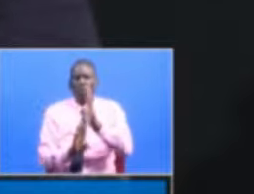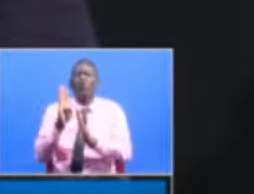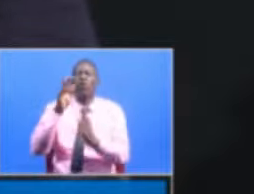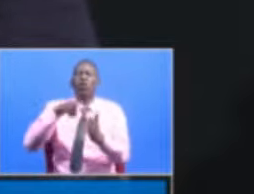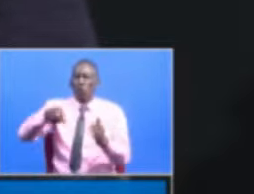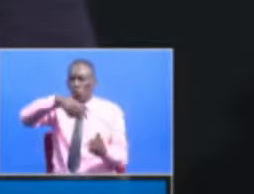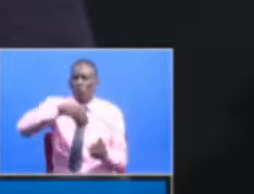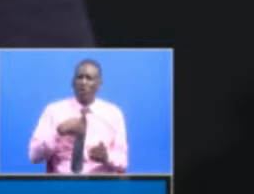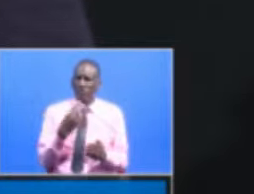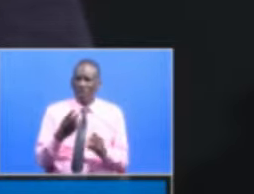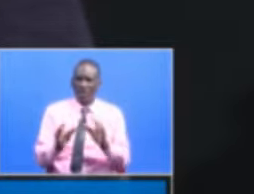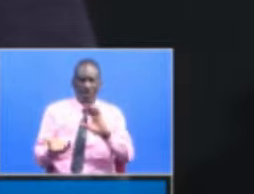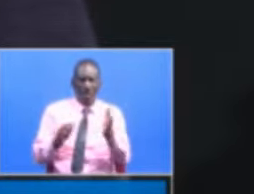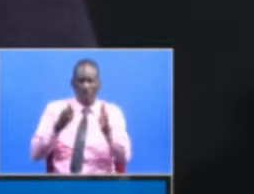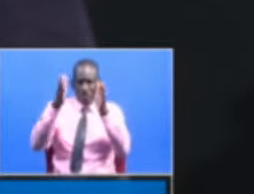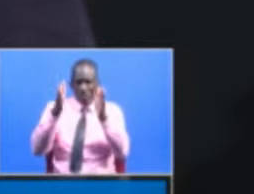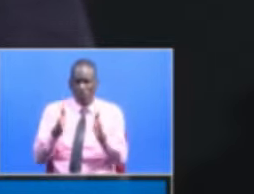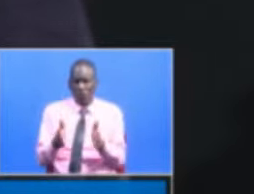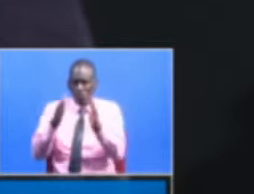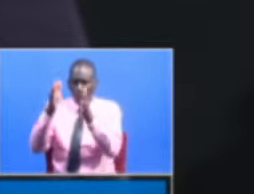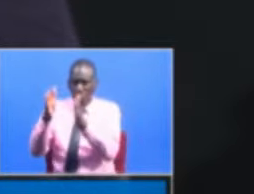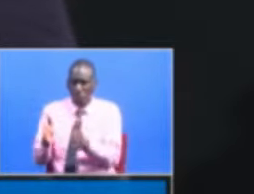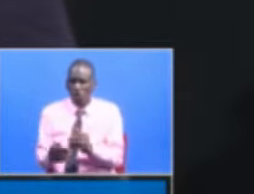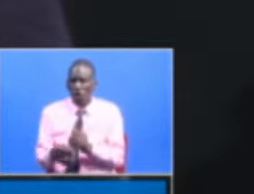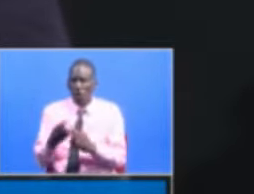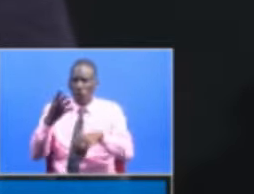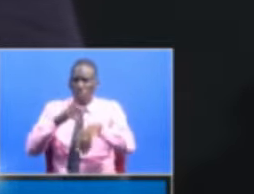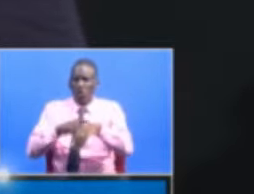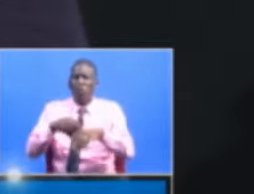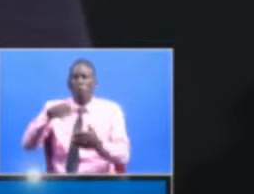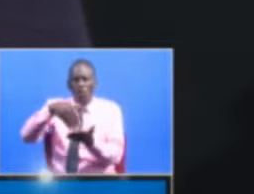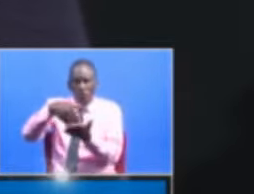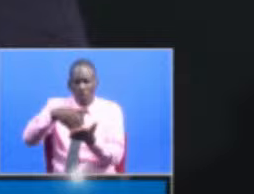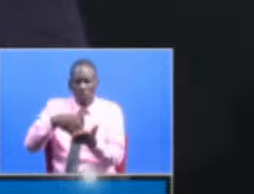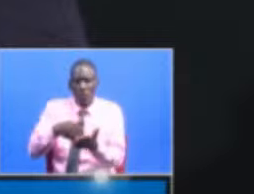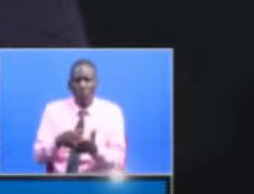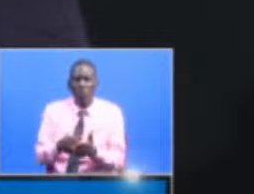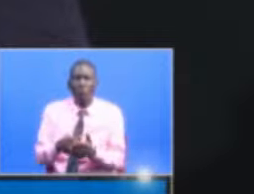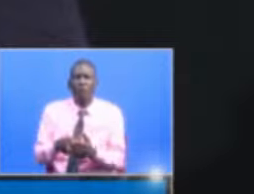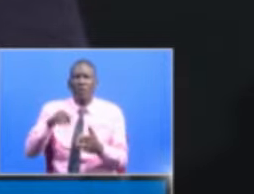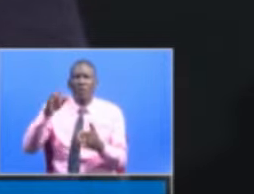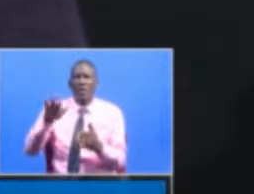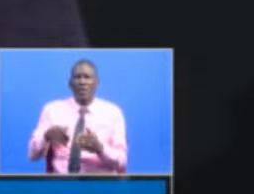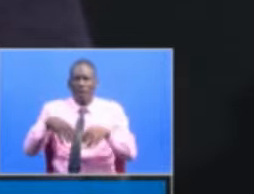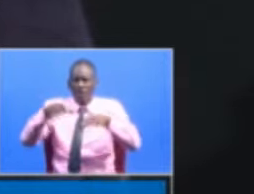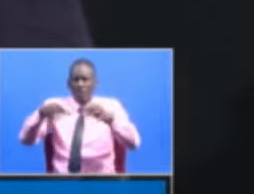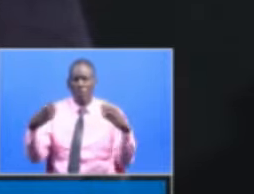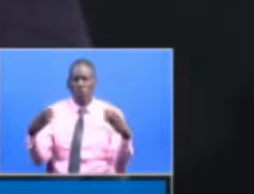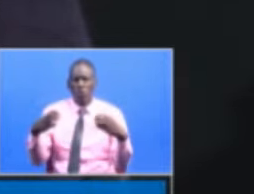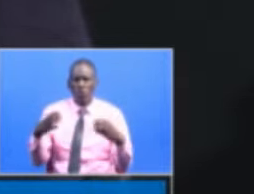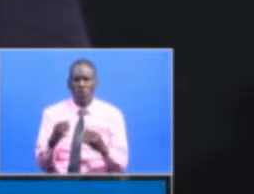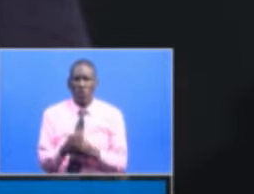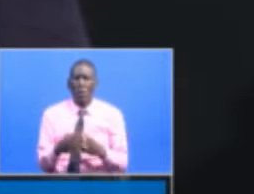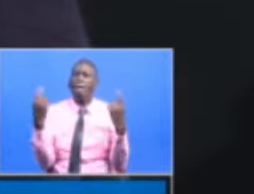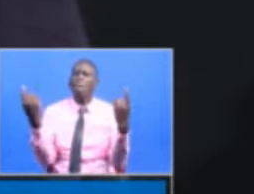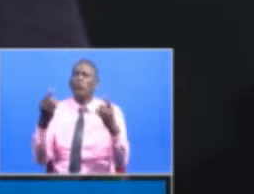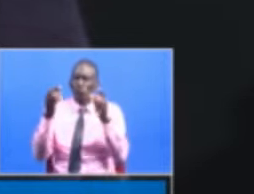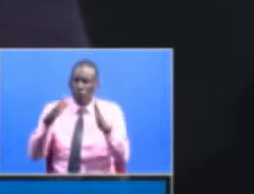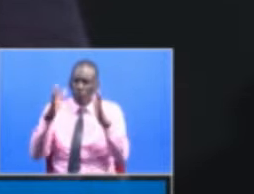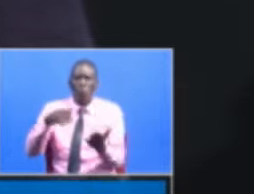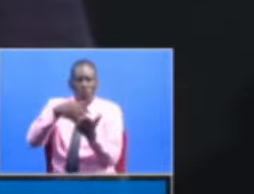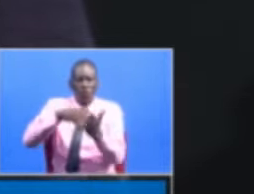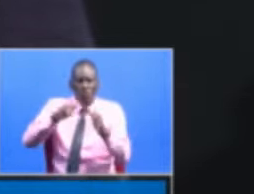the average pastoralist person is four times more vulnerable mm-hmm. than the farming community. Mm-hmm. And that's